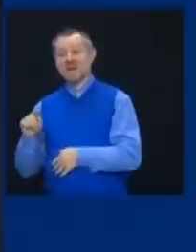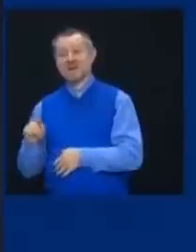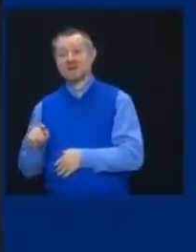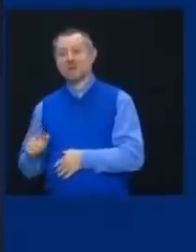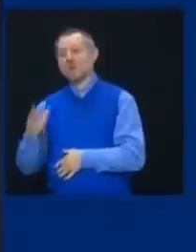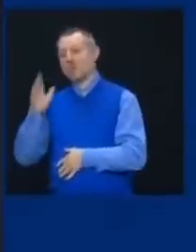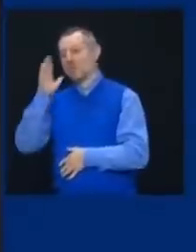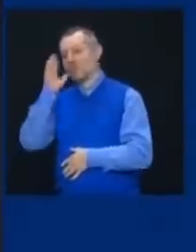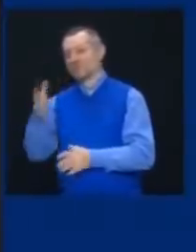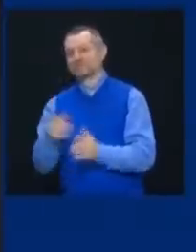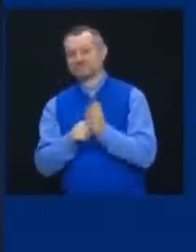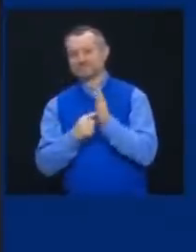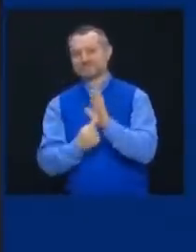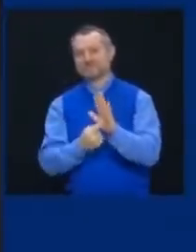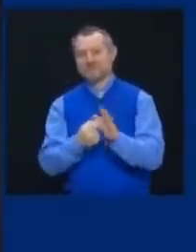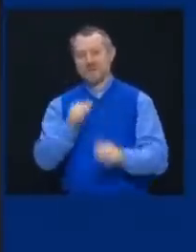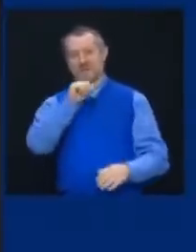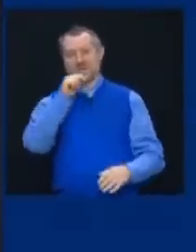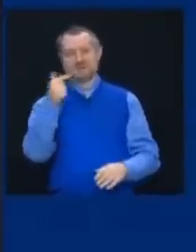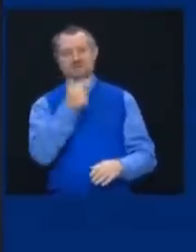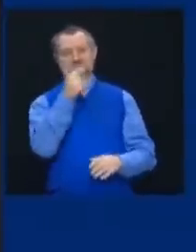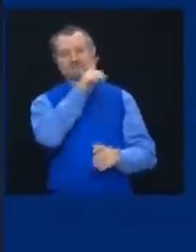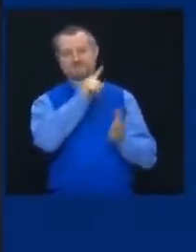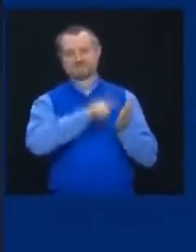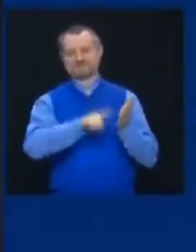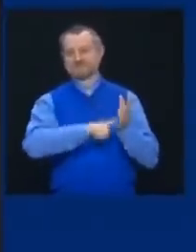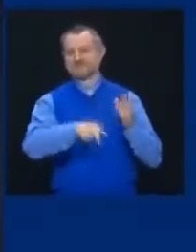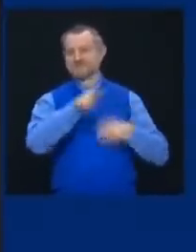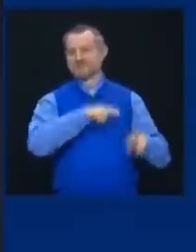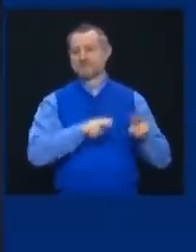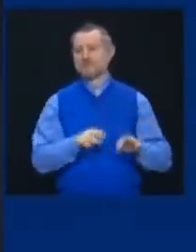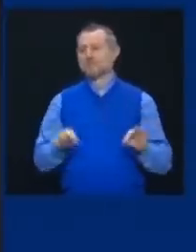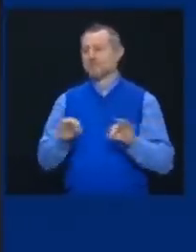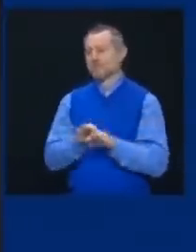General's review, but I want them to understand the emotion.